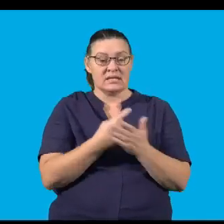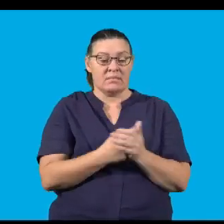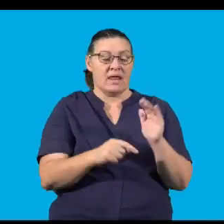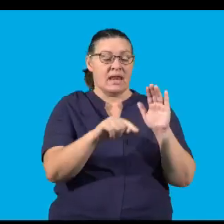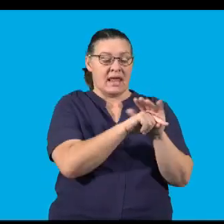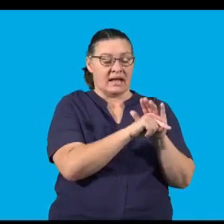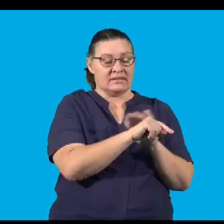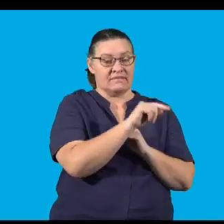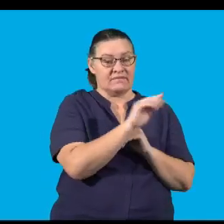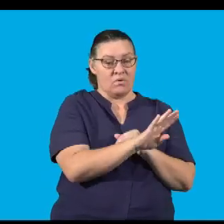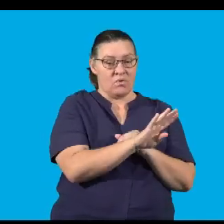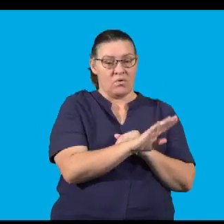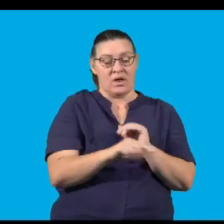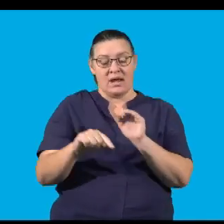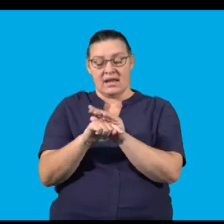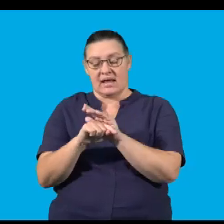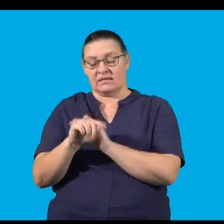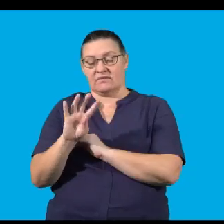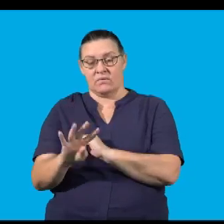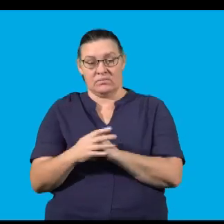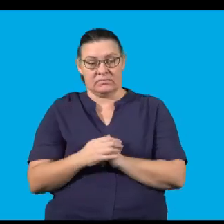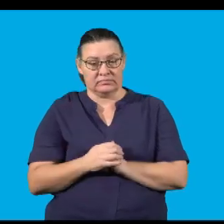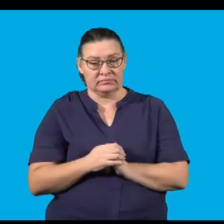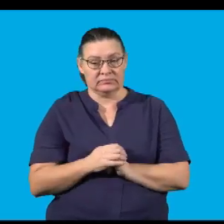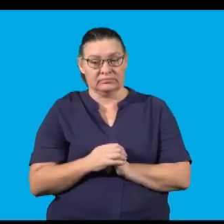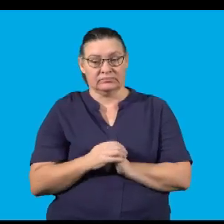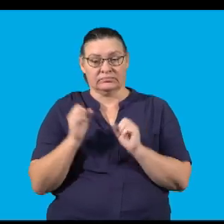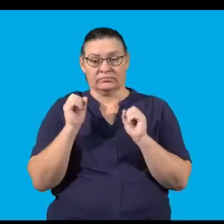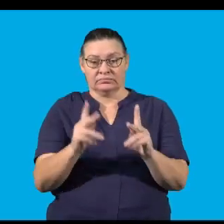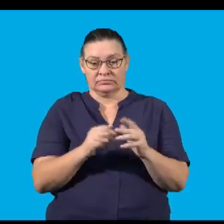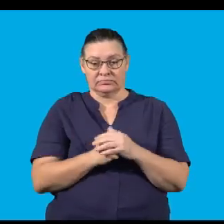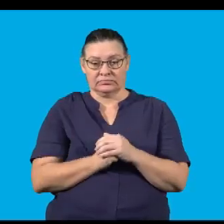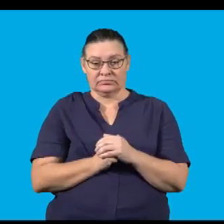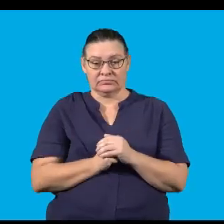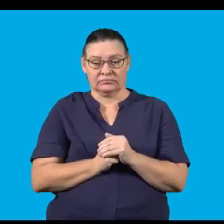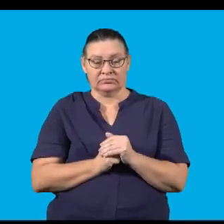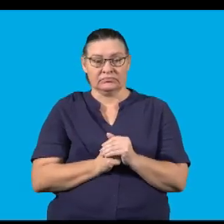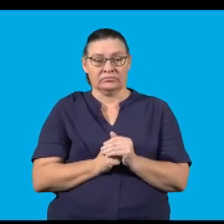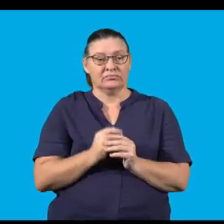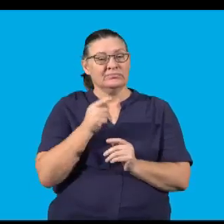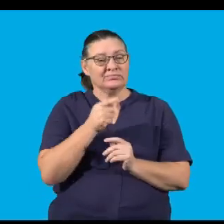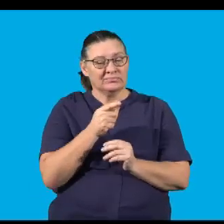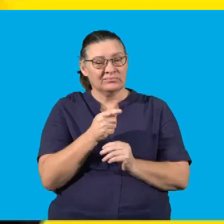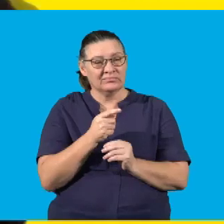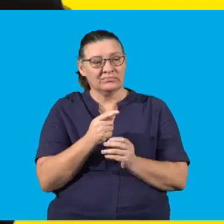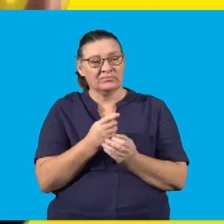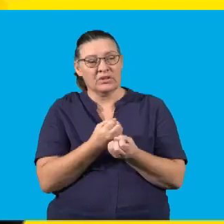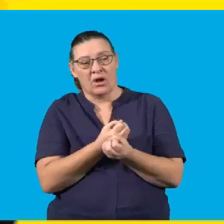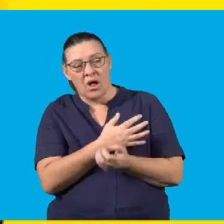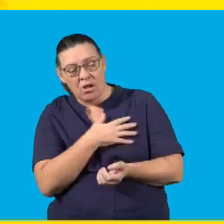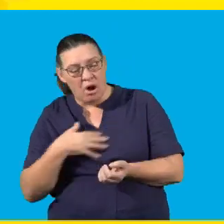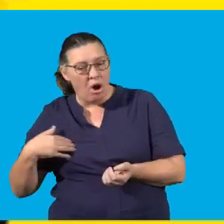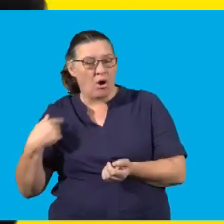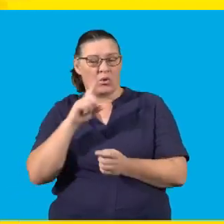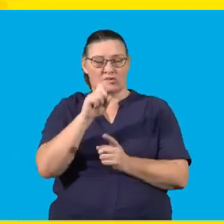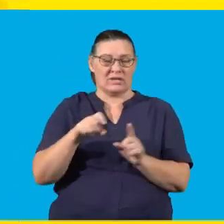to be negative 4, negative 4. All right. Okay, so that was a long